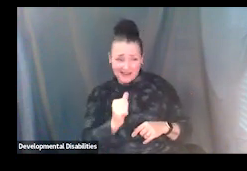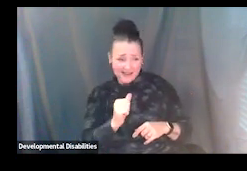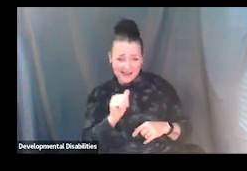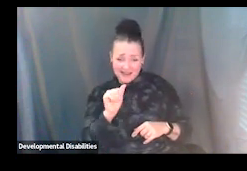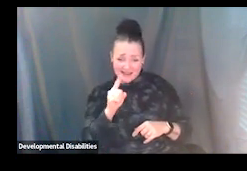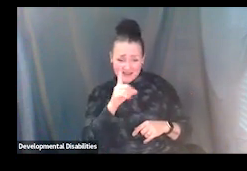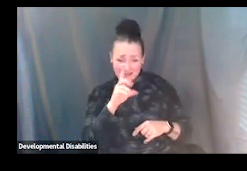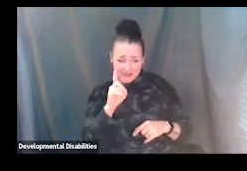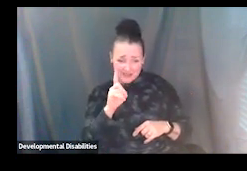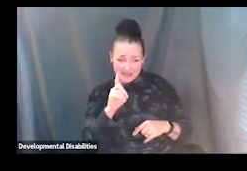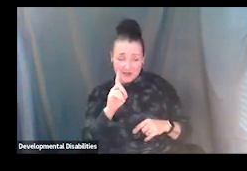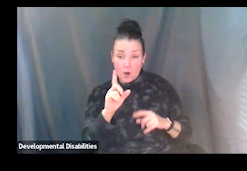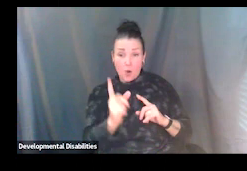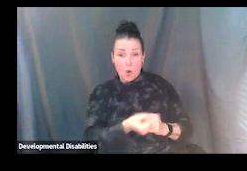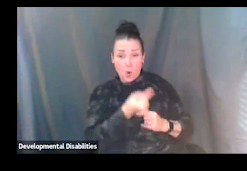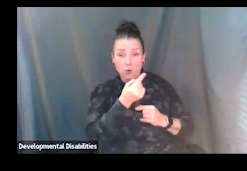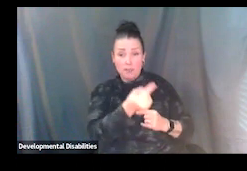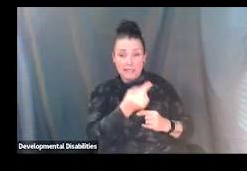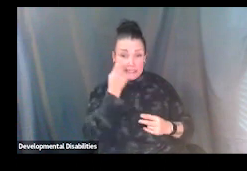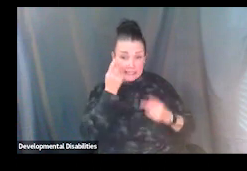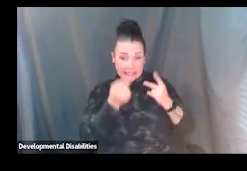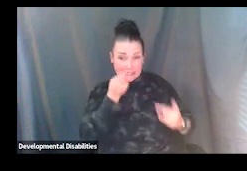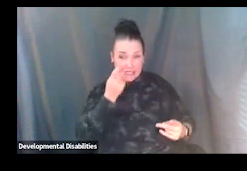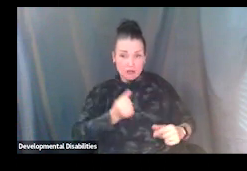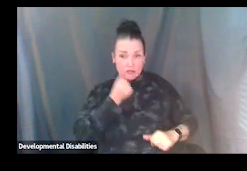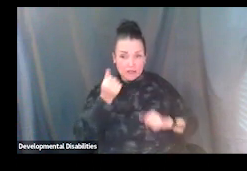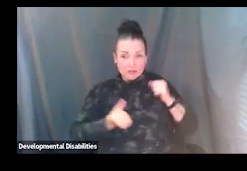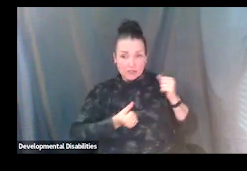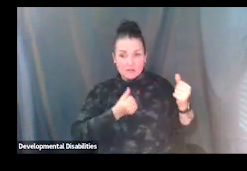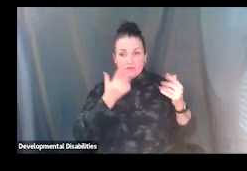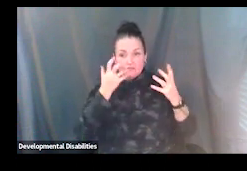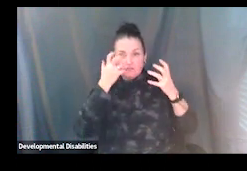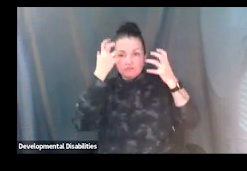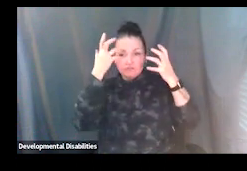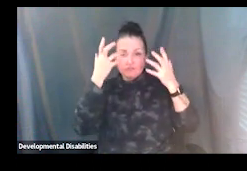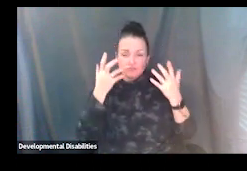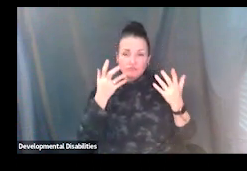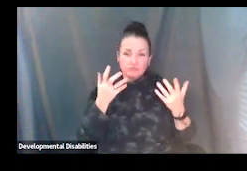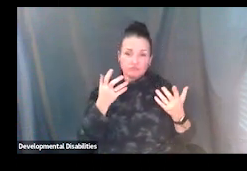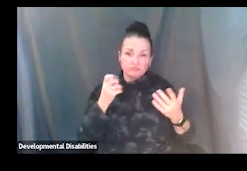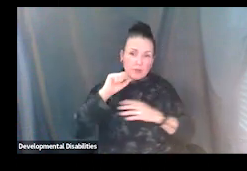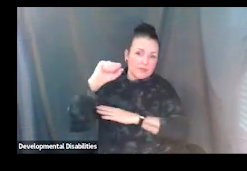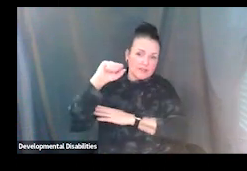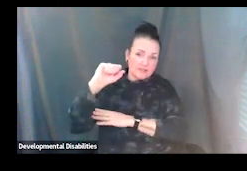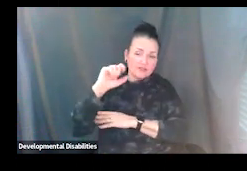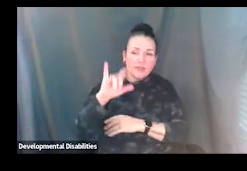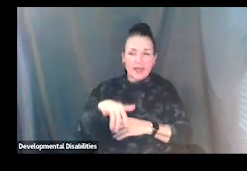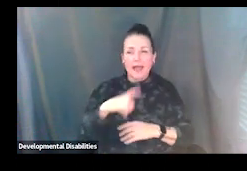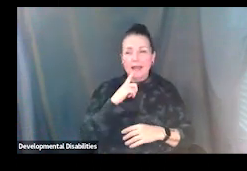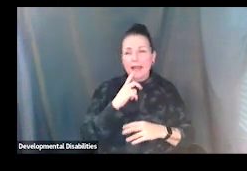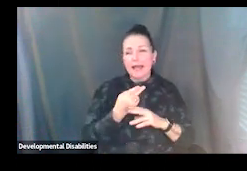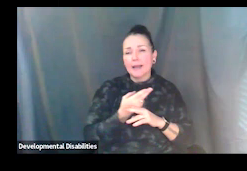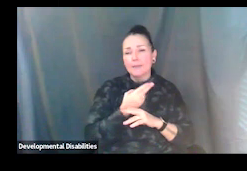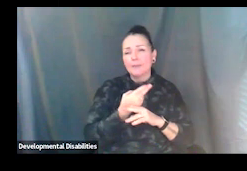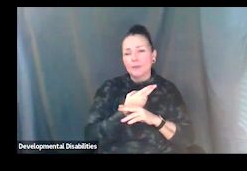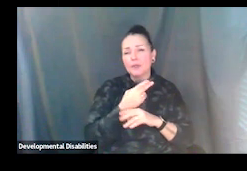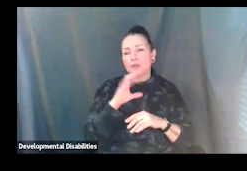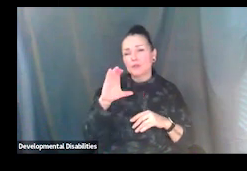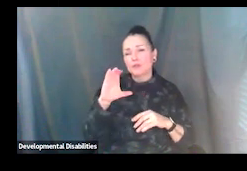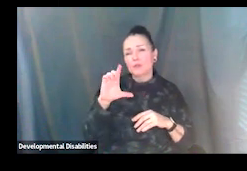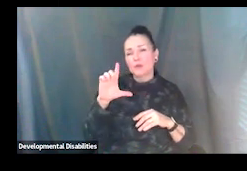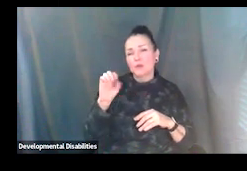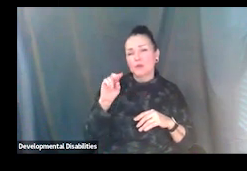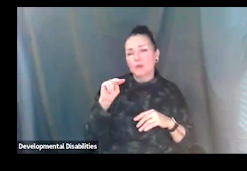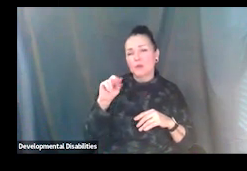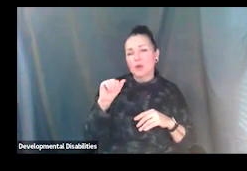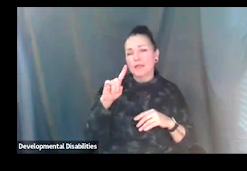I'm going to try to treat the aggressive behaviors if I can with the clonidine, and I start pretty low with dosing. Okay, that makes perfect sense, actually. Thank